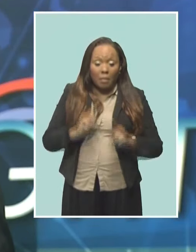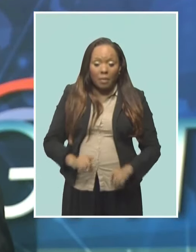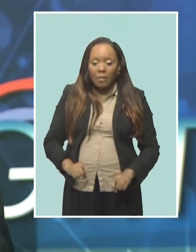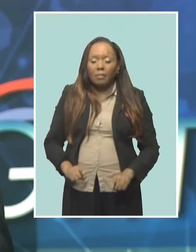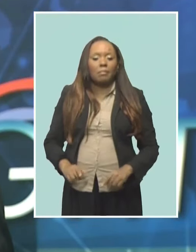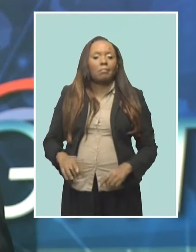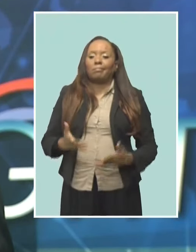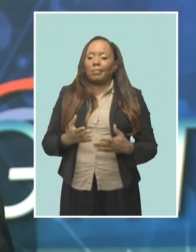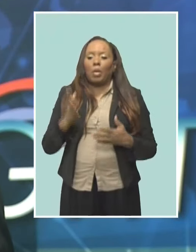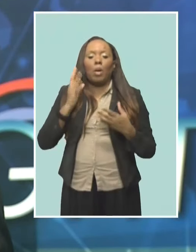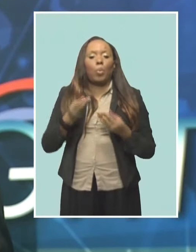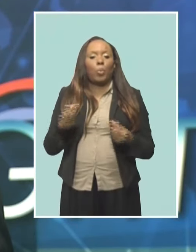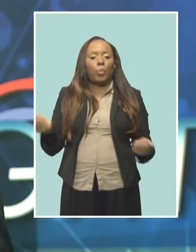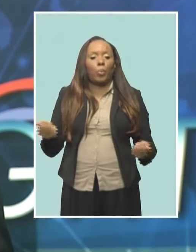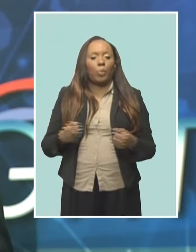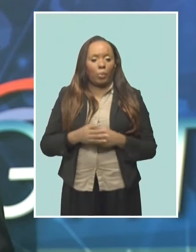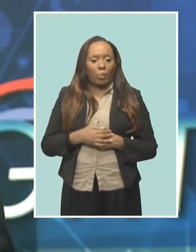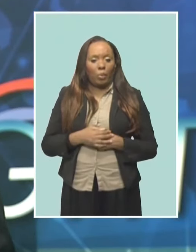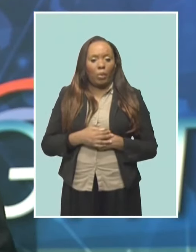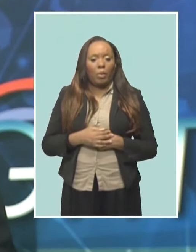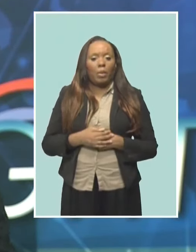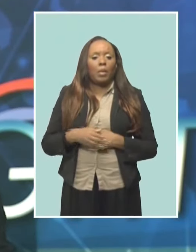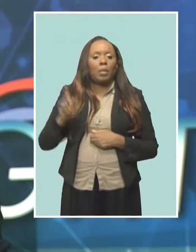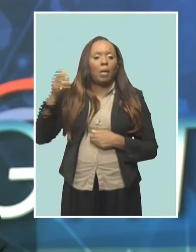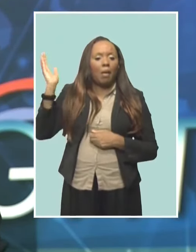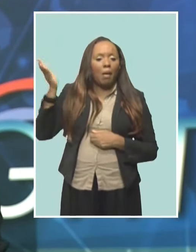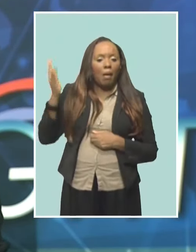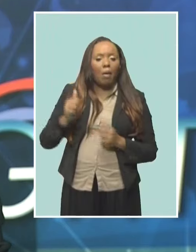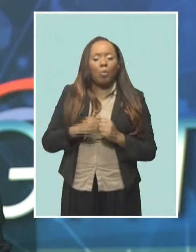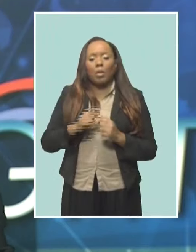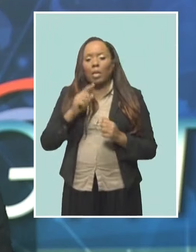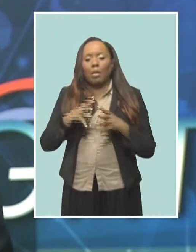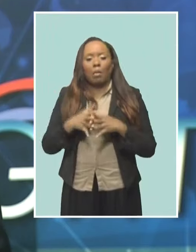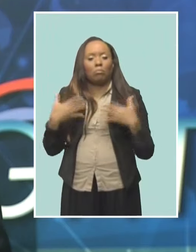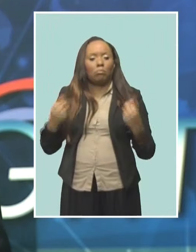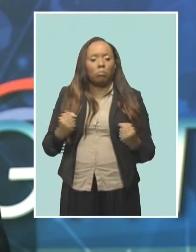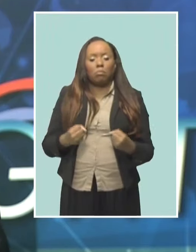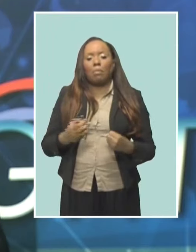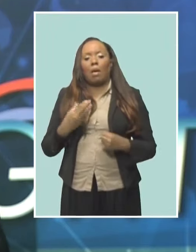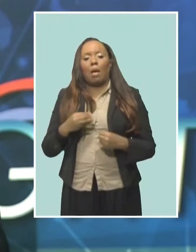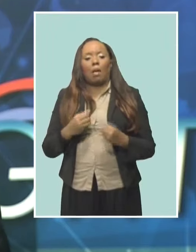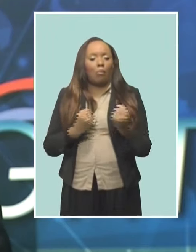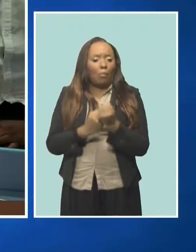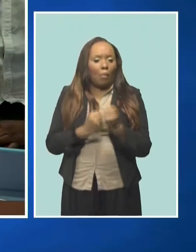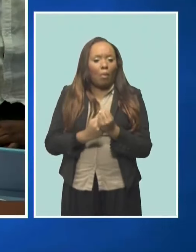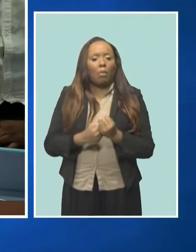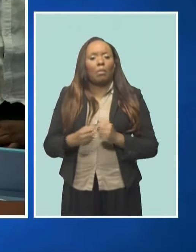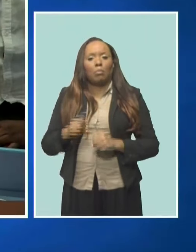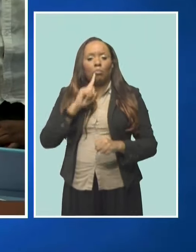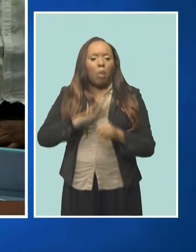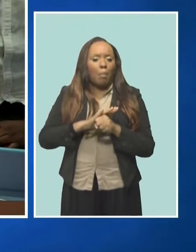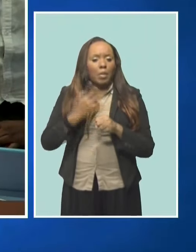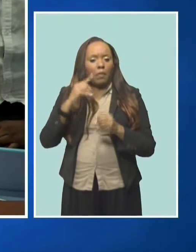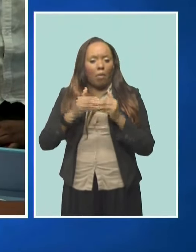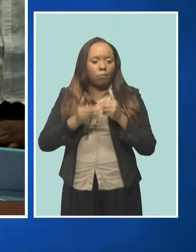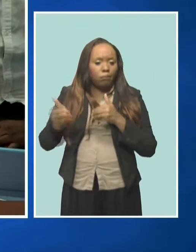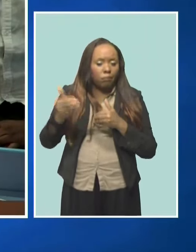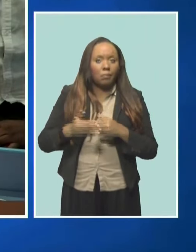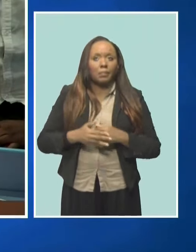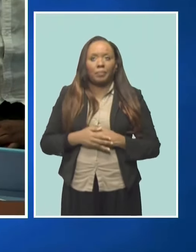Ambassador Fernandez says they must address the development agenda with vigor and commitment. In this way, the benefits